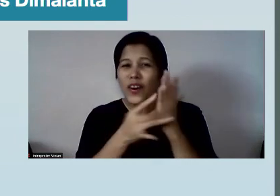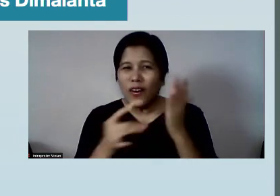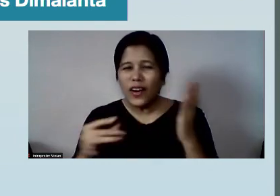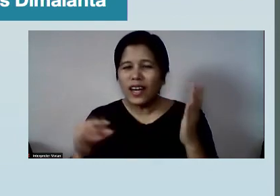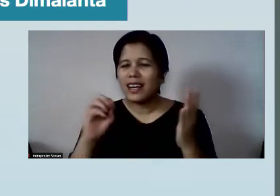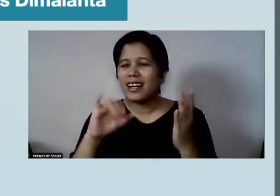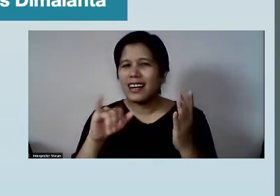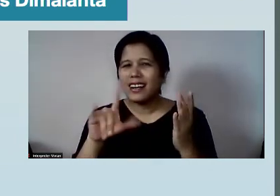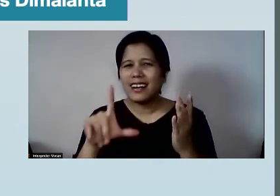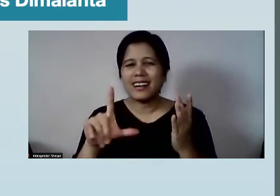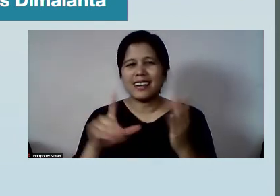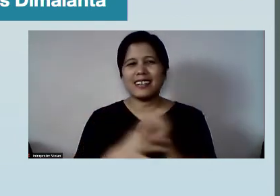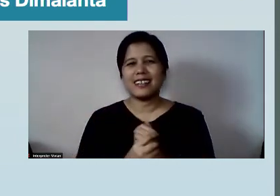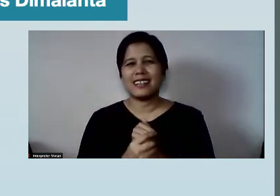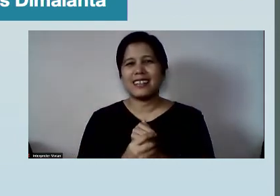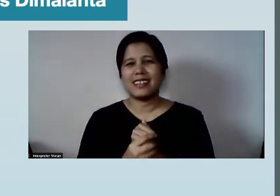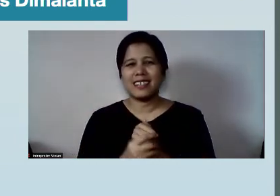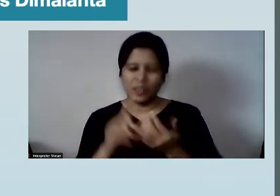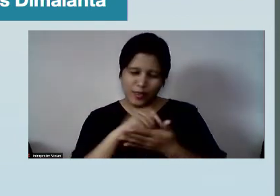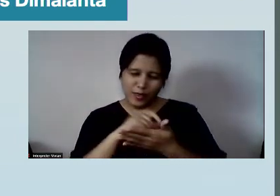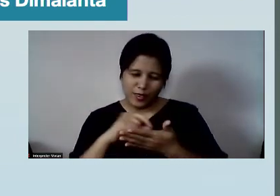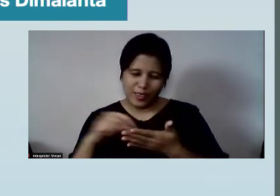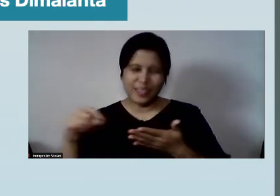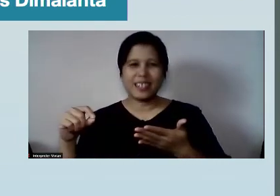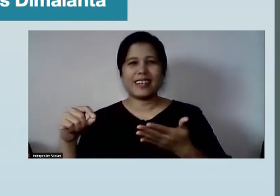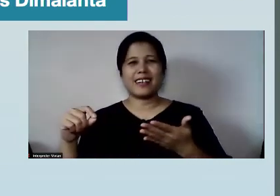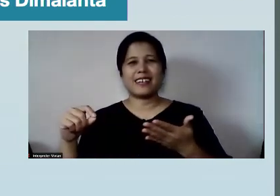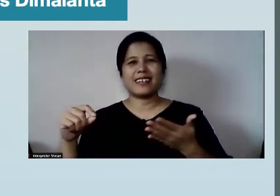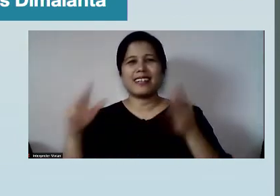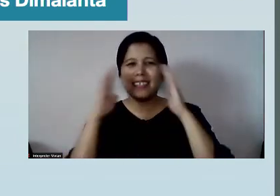yan. Keeping a journal, listening to relaxing music.